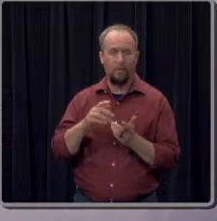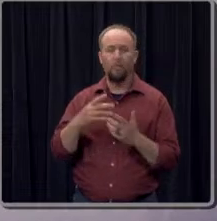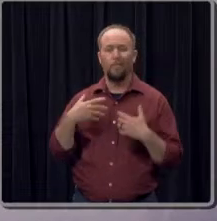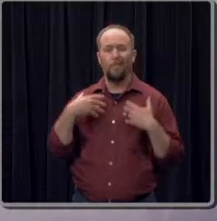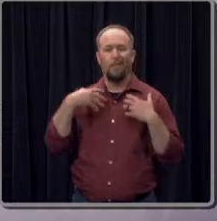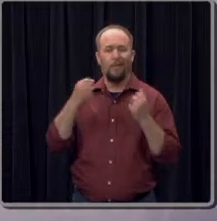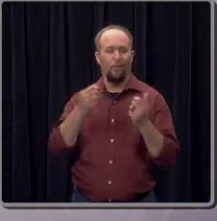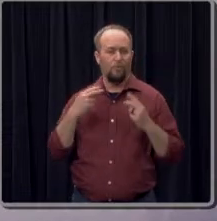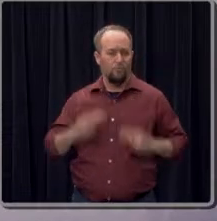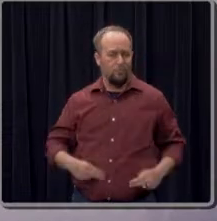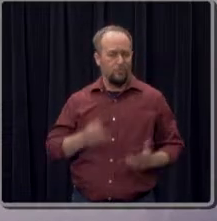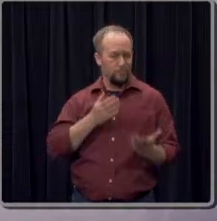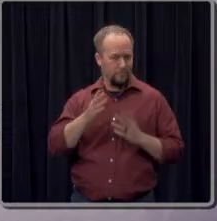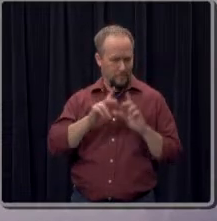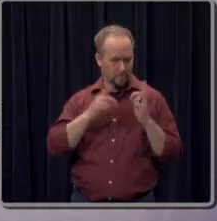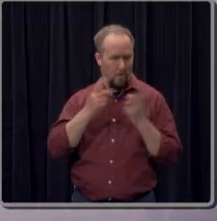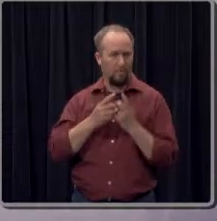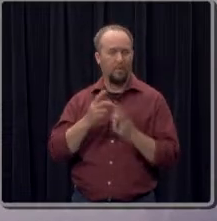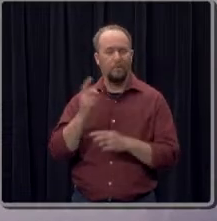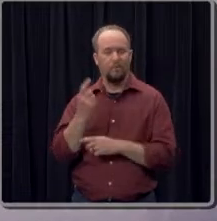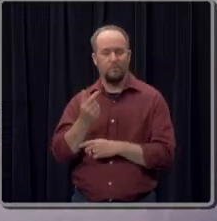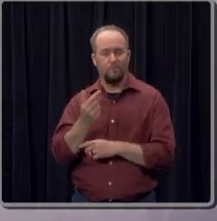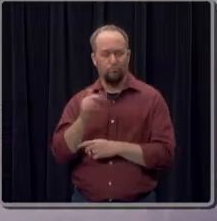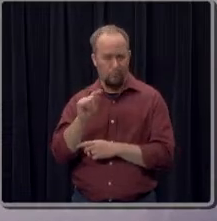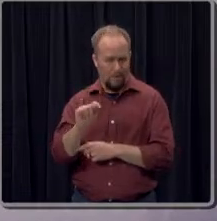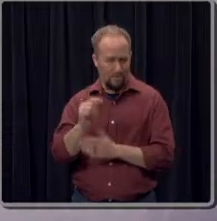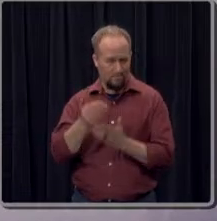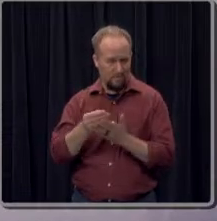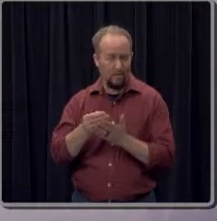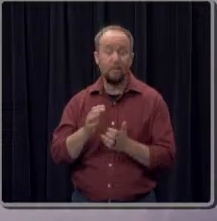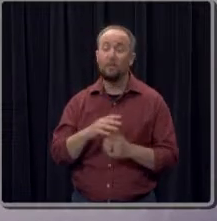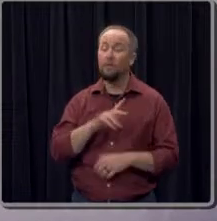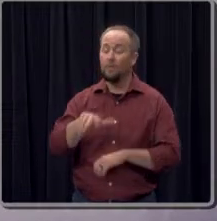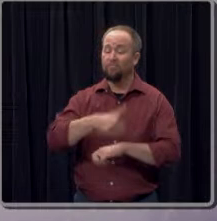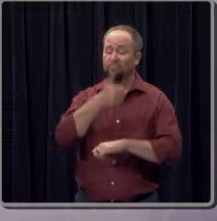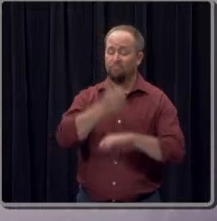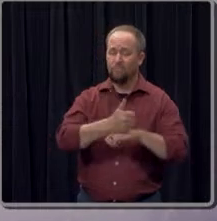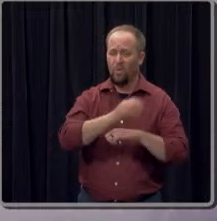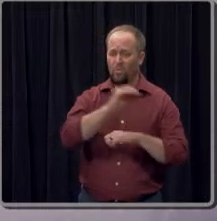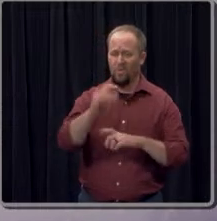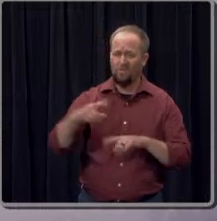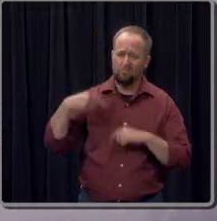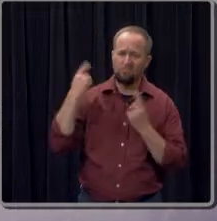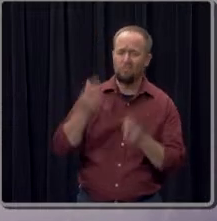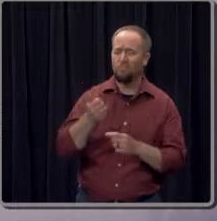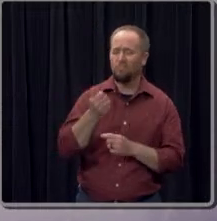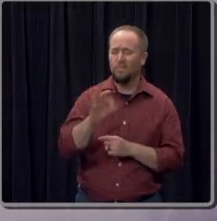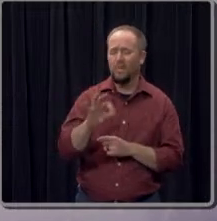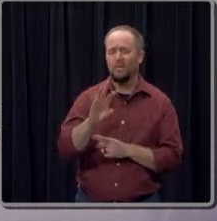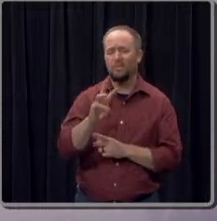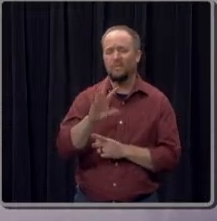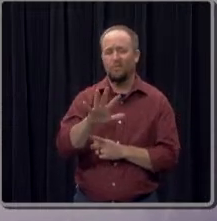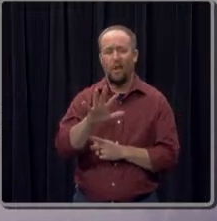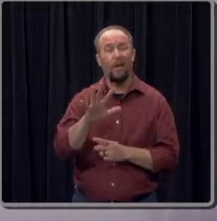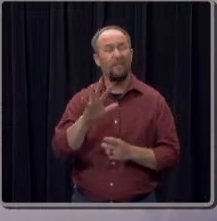Department. We have been in Olathe since 1965, since this was kind of just a